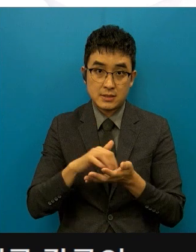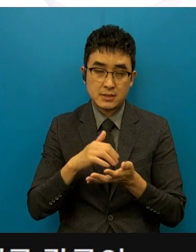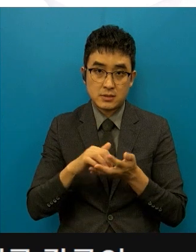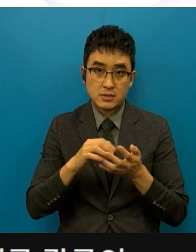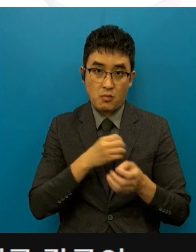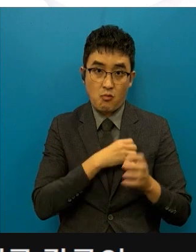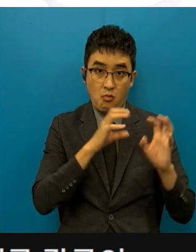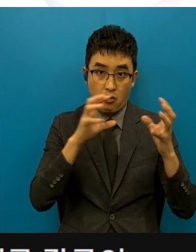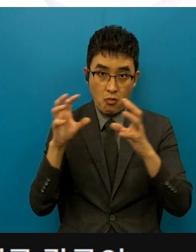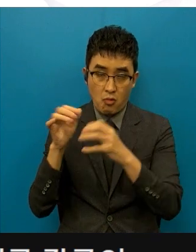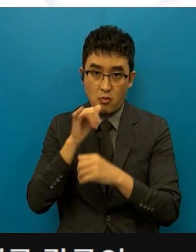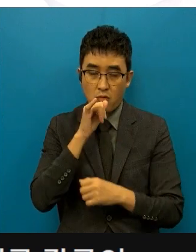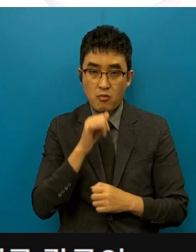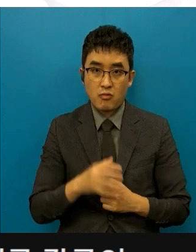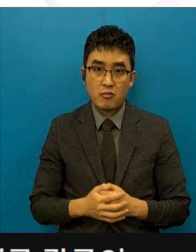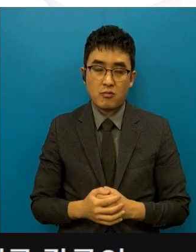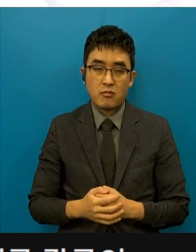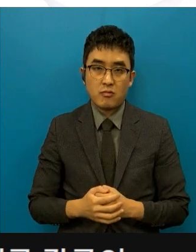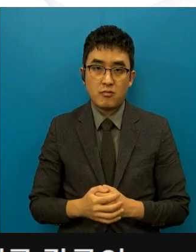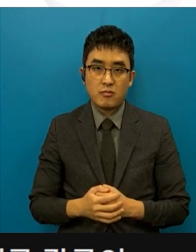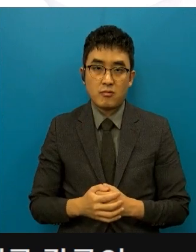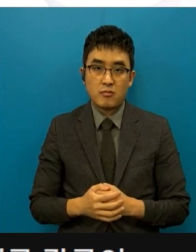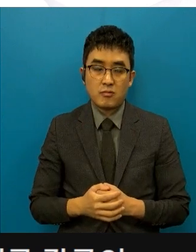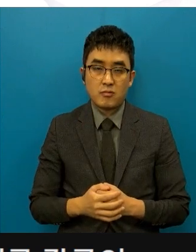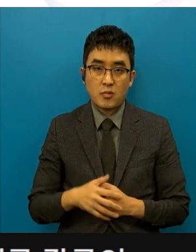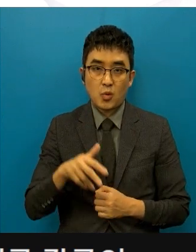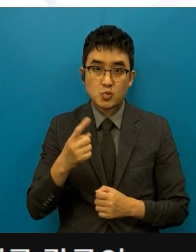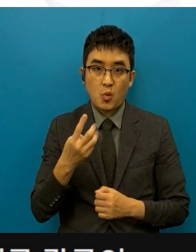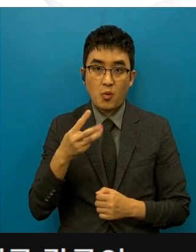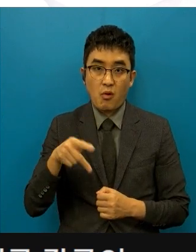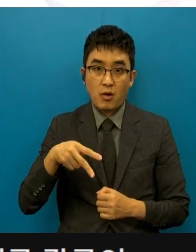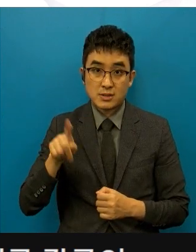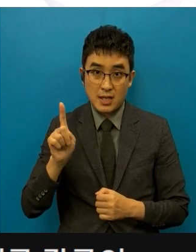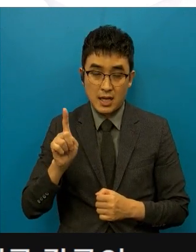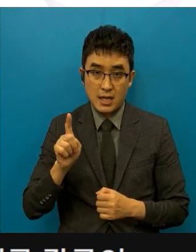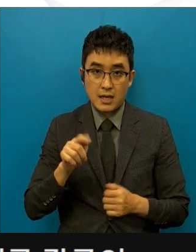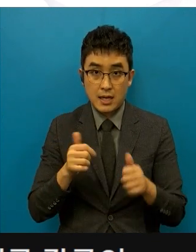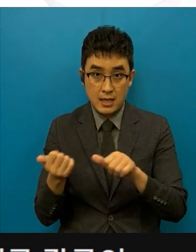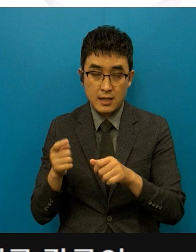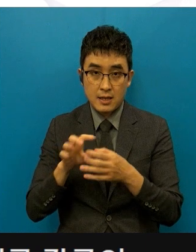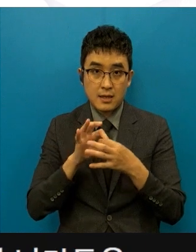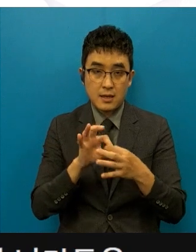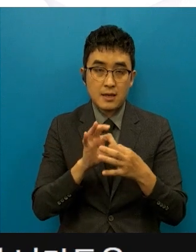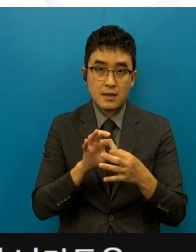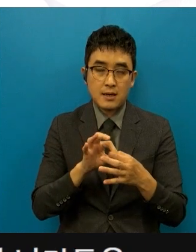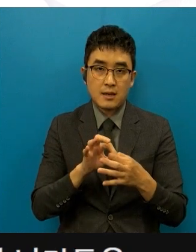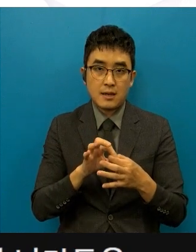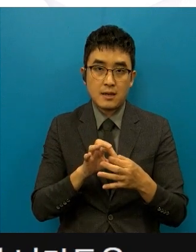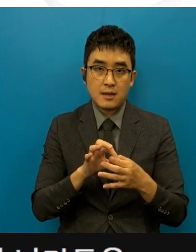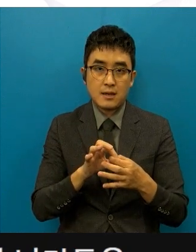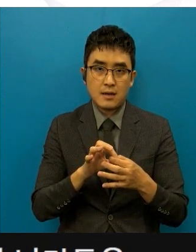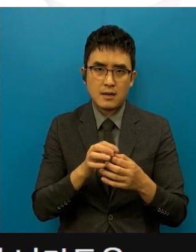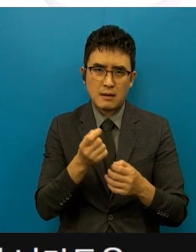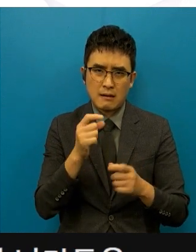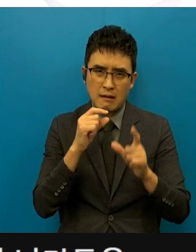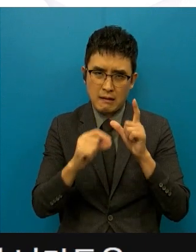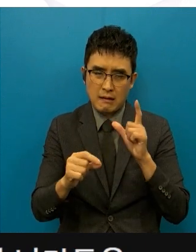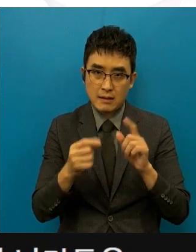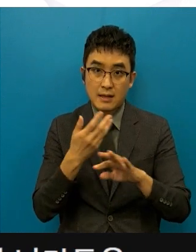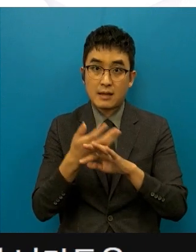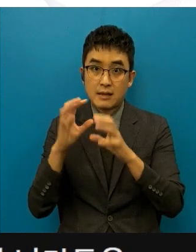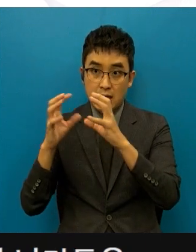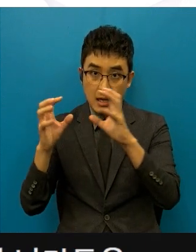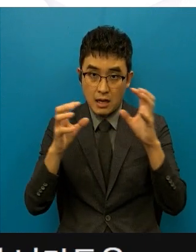but not yet have a legislation. This means there is no consensus, and the subject is